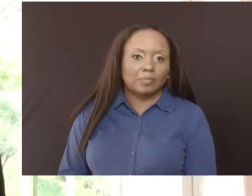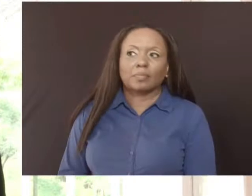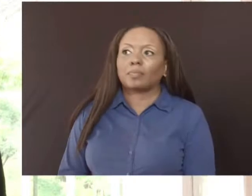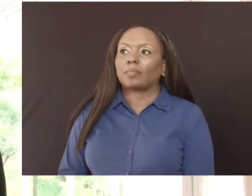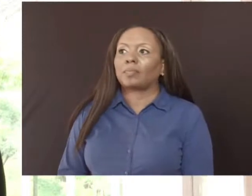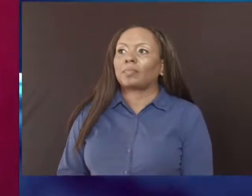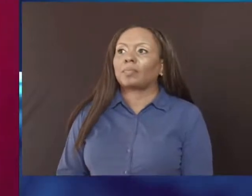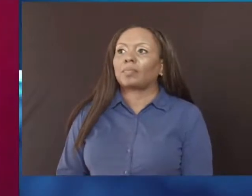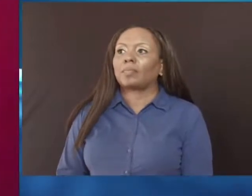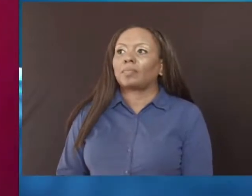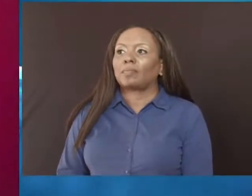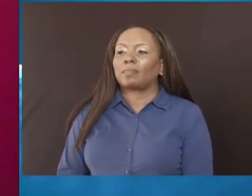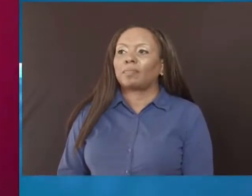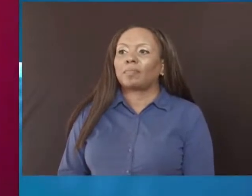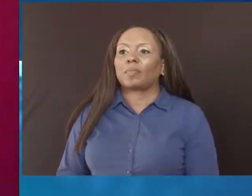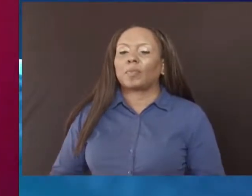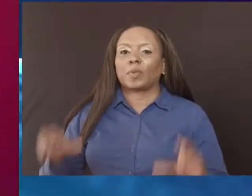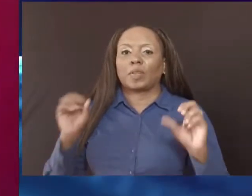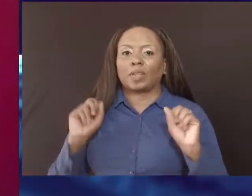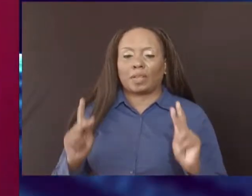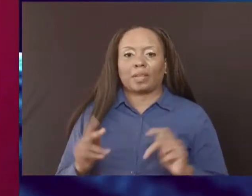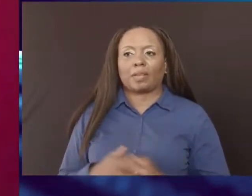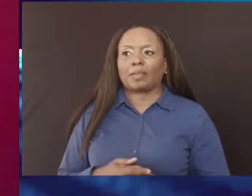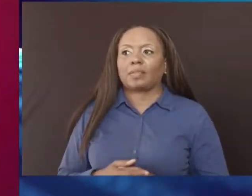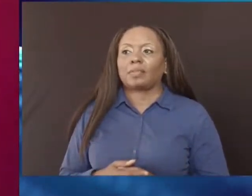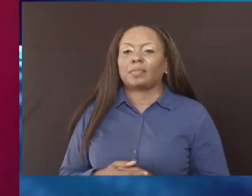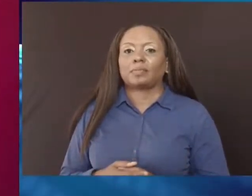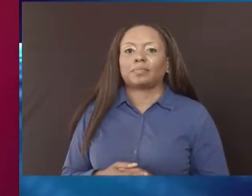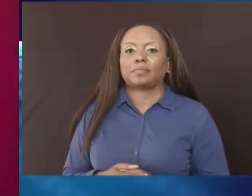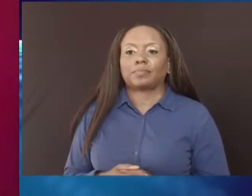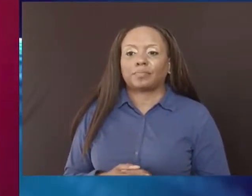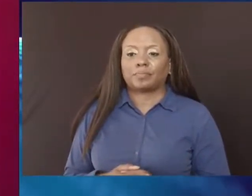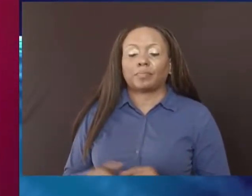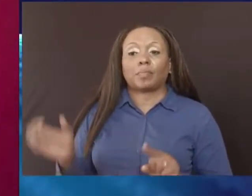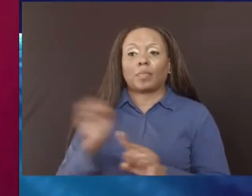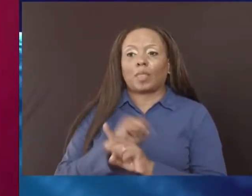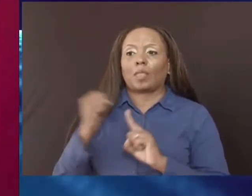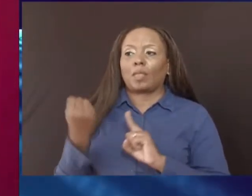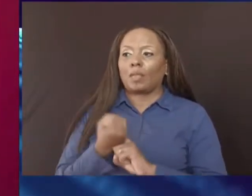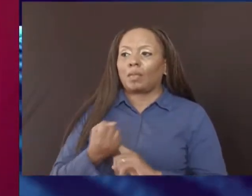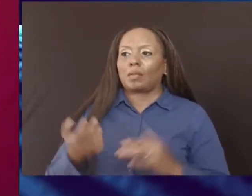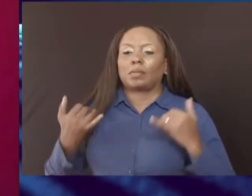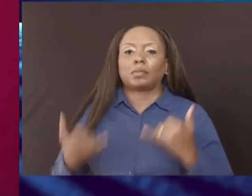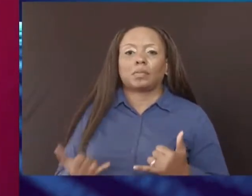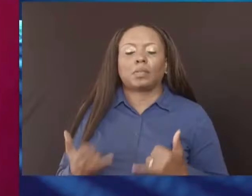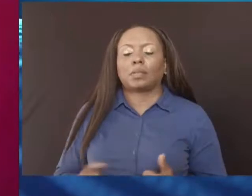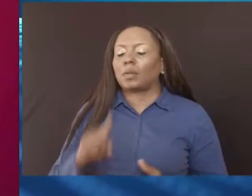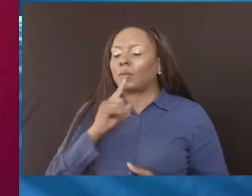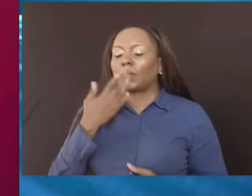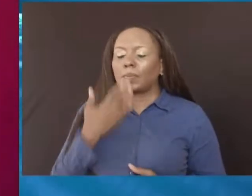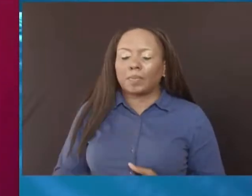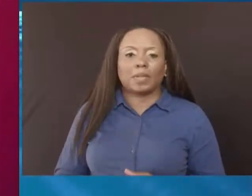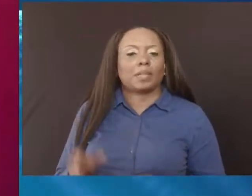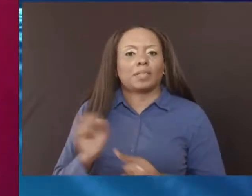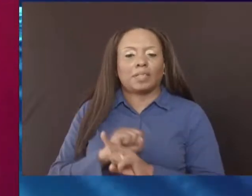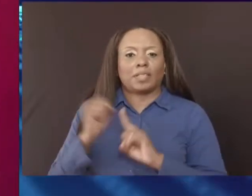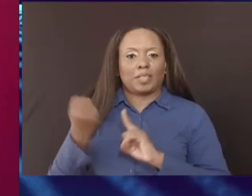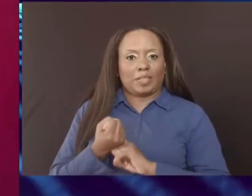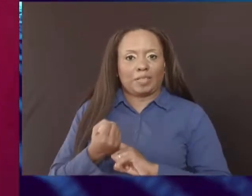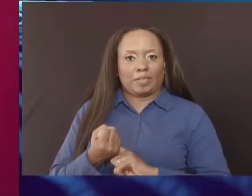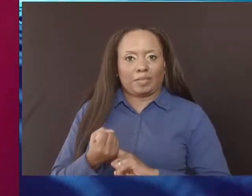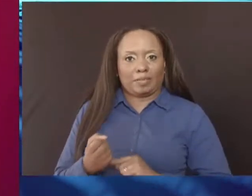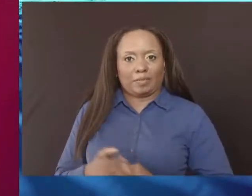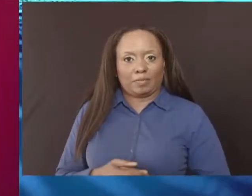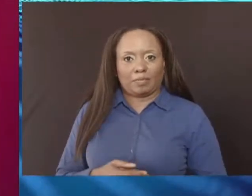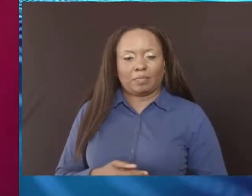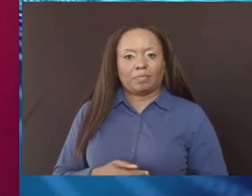Thanks a lot again, Ms. Ellis. The situation that we are seeing right now is a grave situation where the